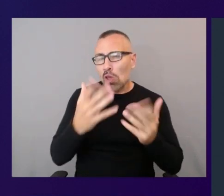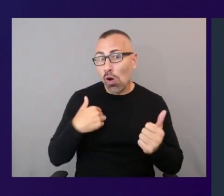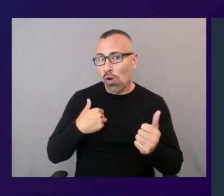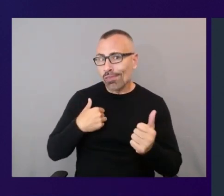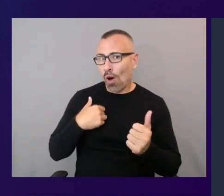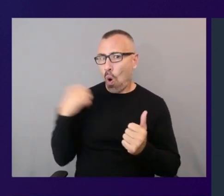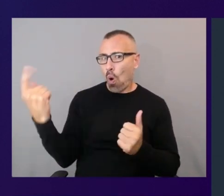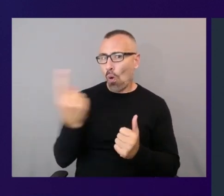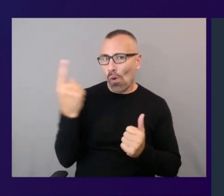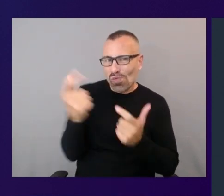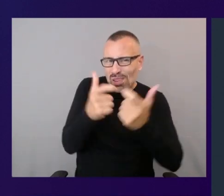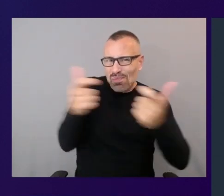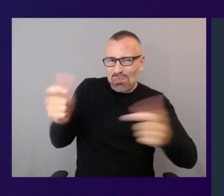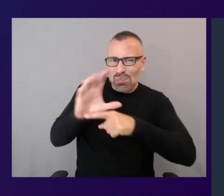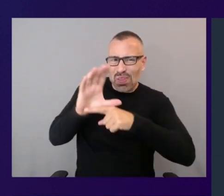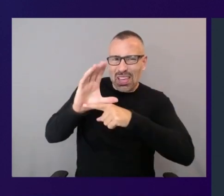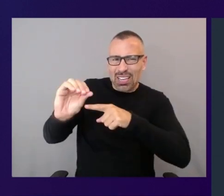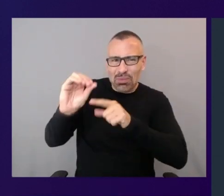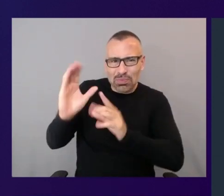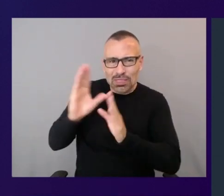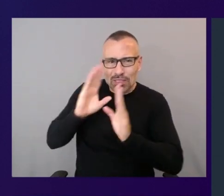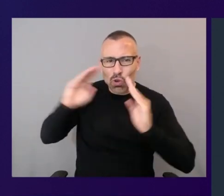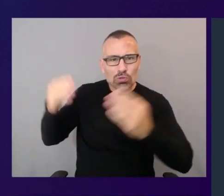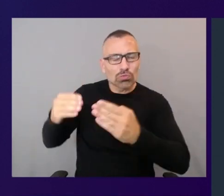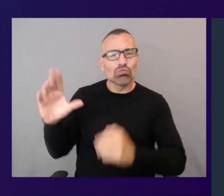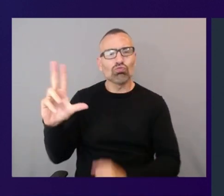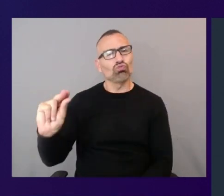of customers. We obsess over customers across the